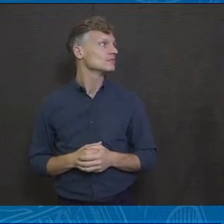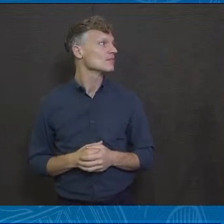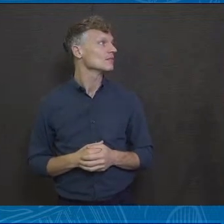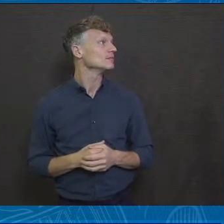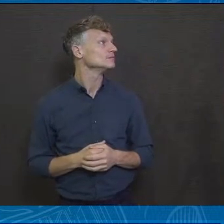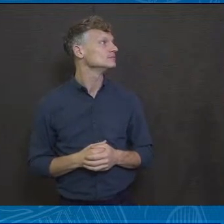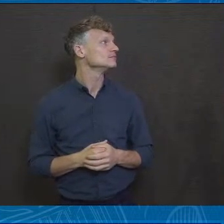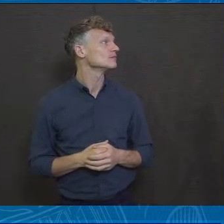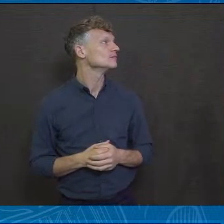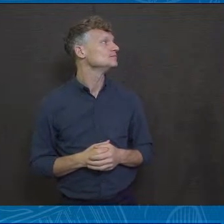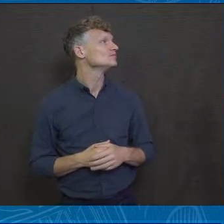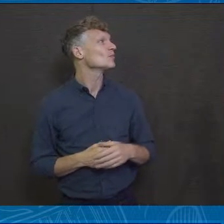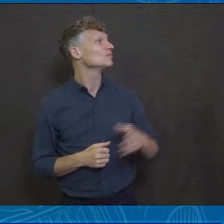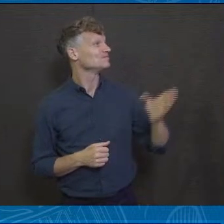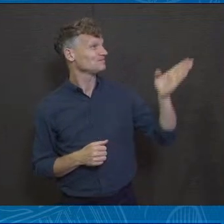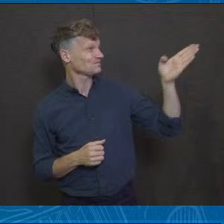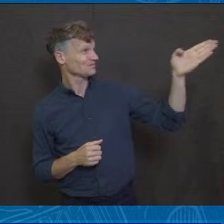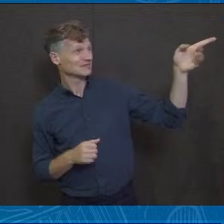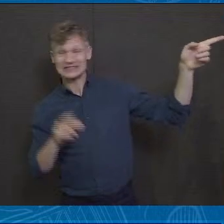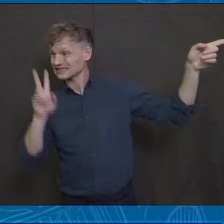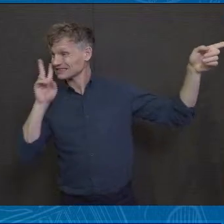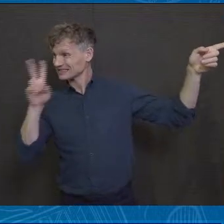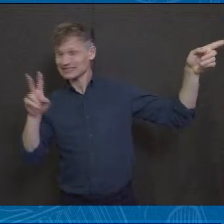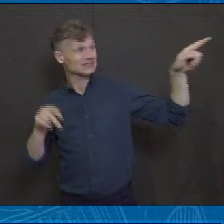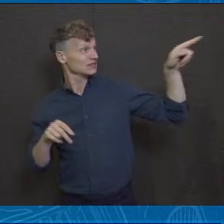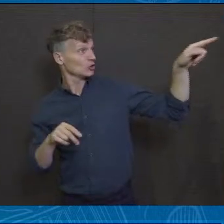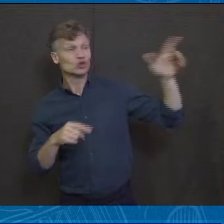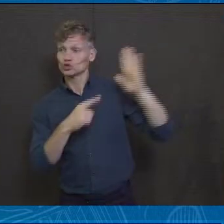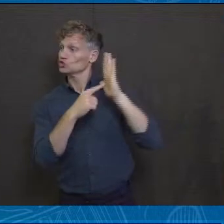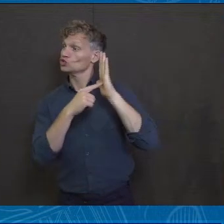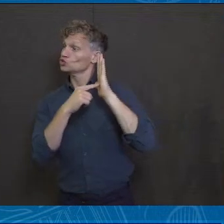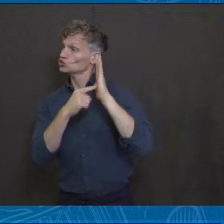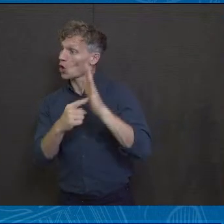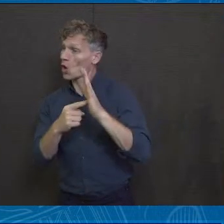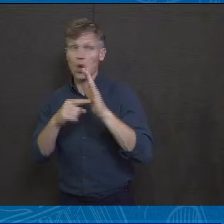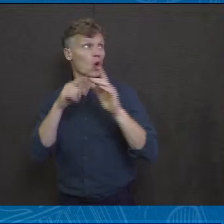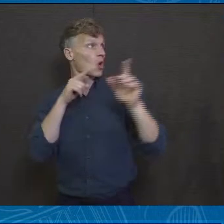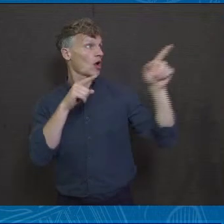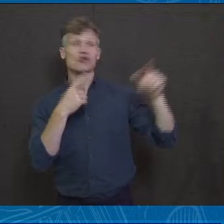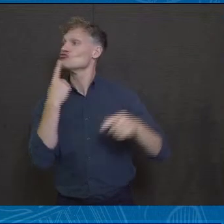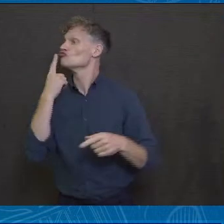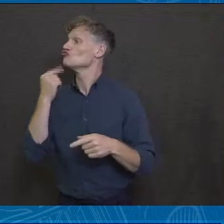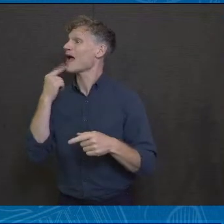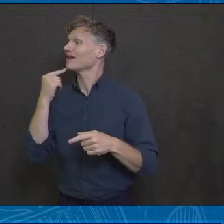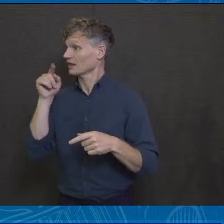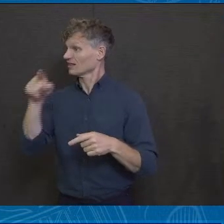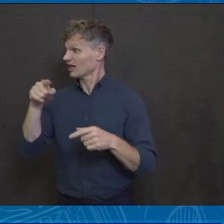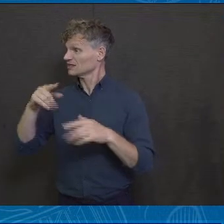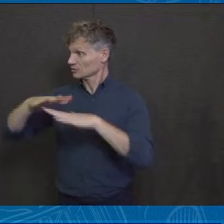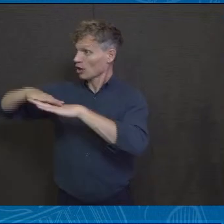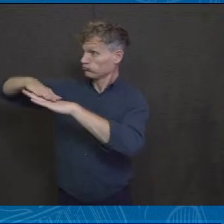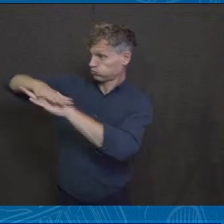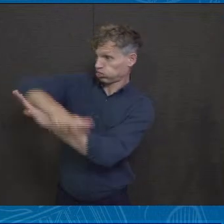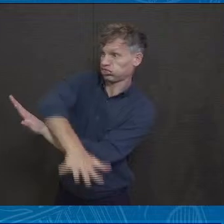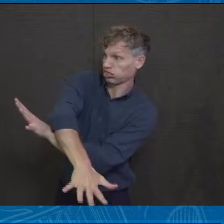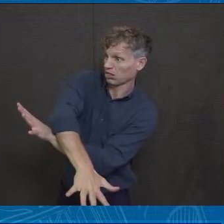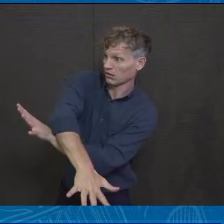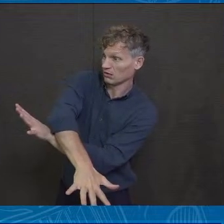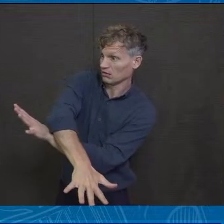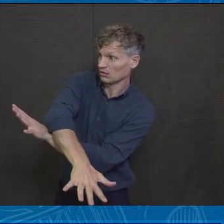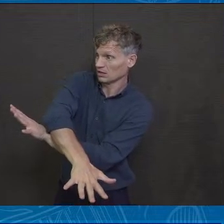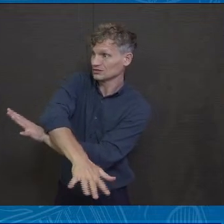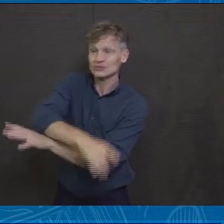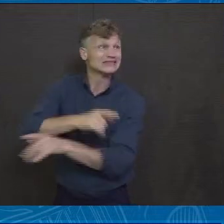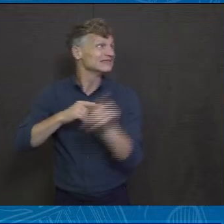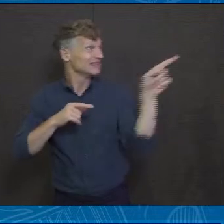some time. So this map showing the focus area with the red color is the most vulnerable